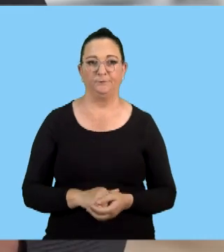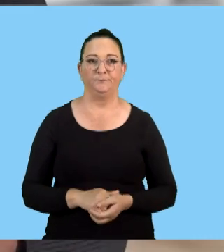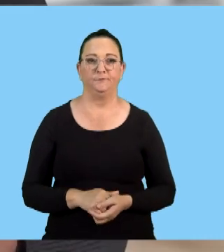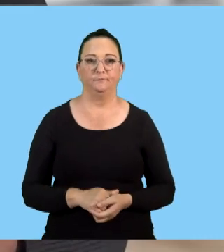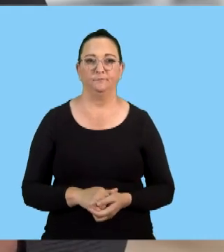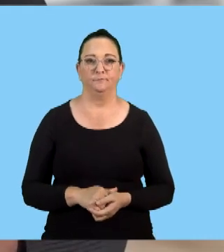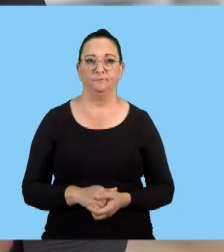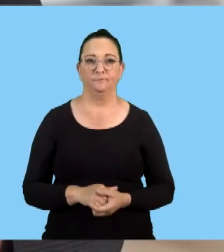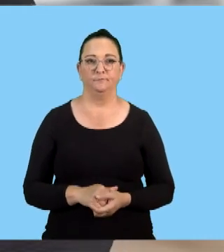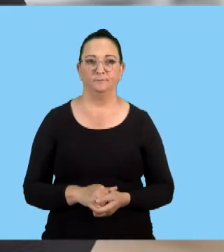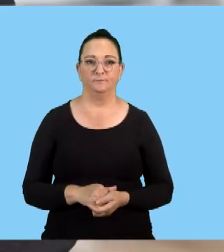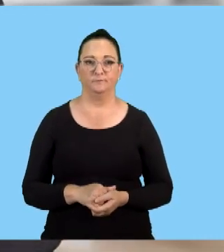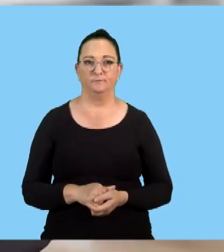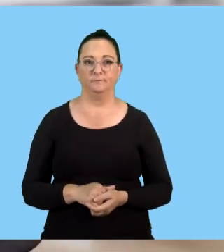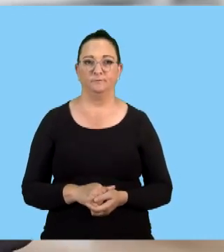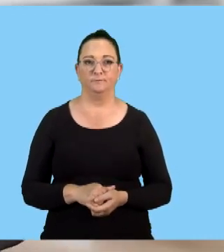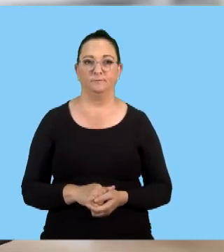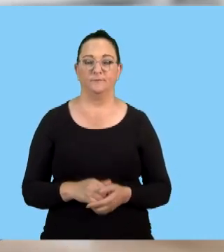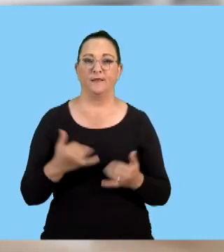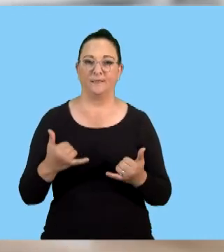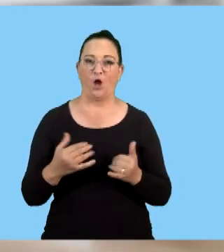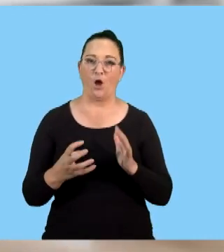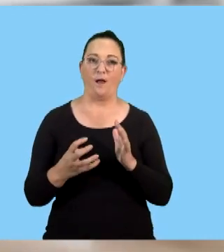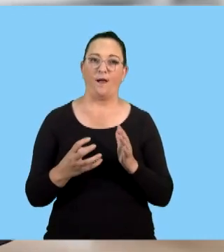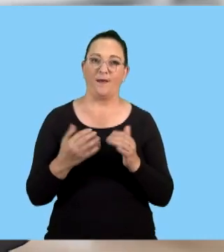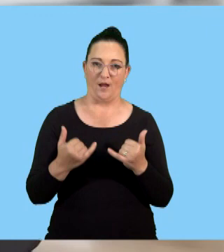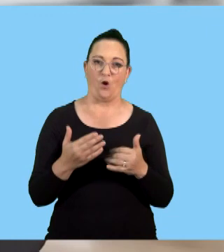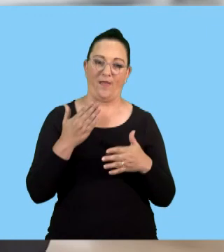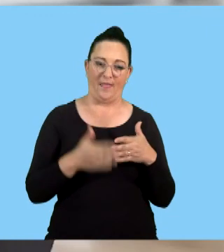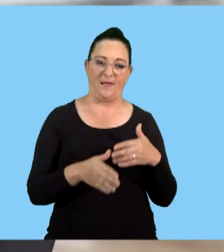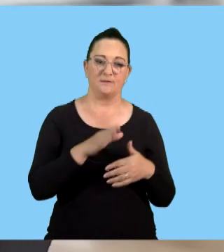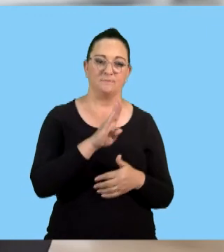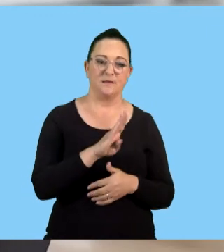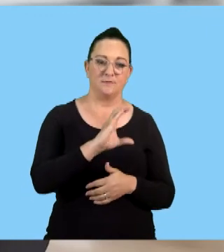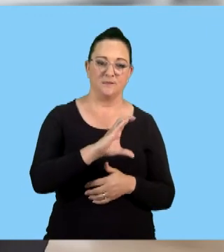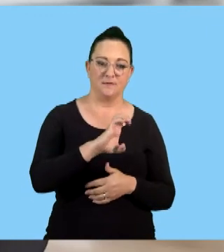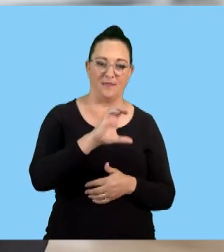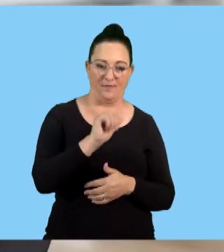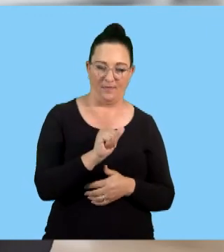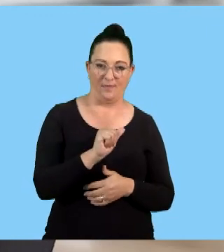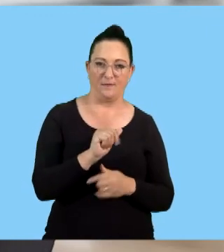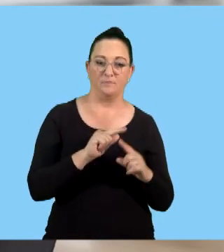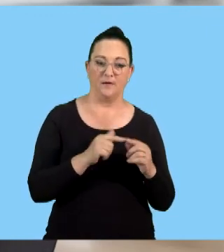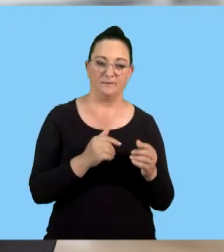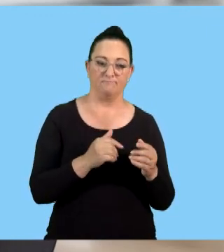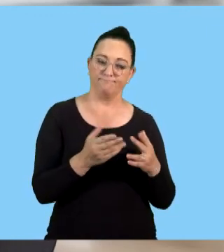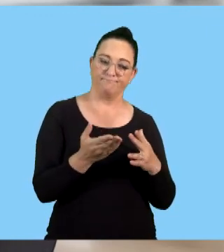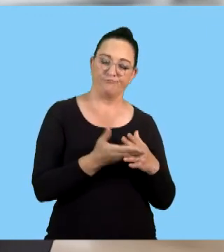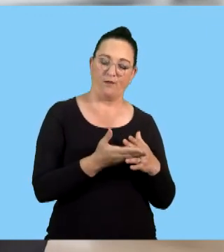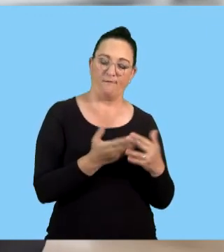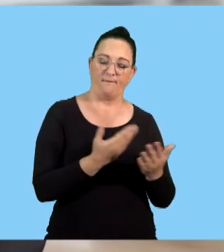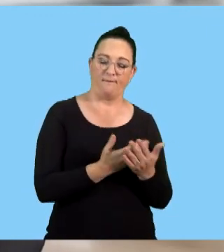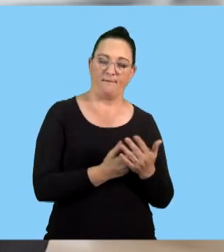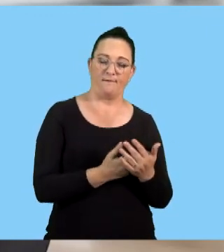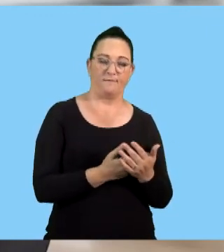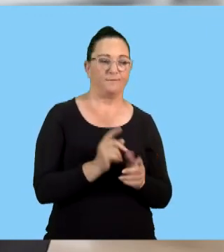way. All right, so we've come to an end of the BCEA. We're going to go on a quick break so that we